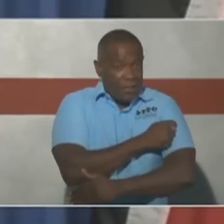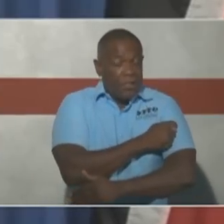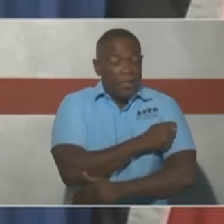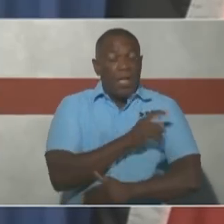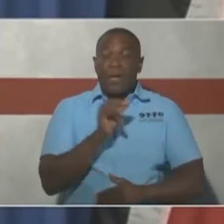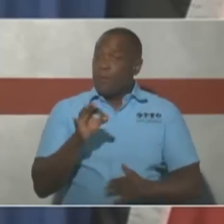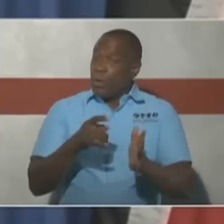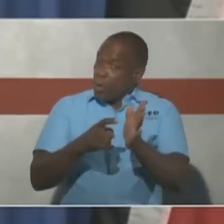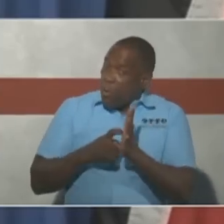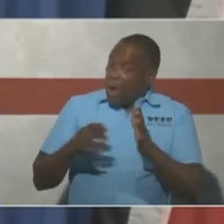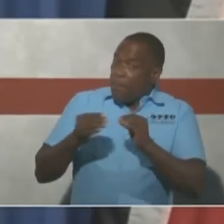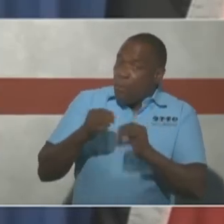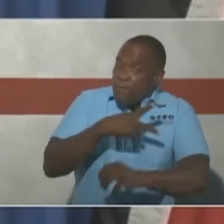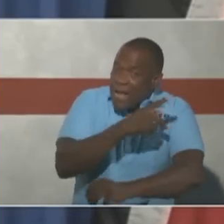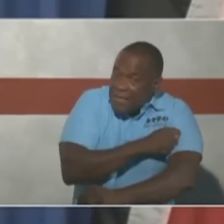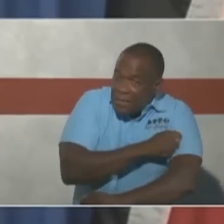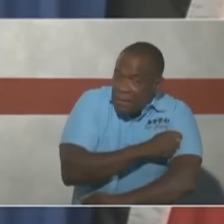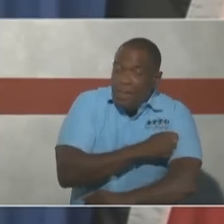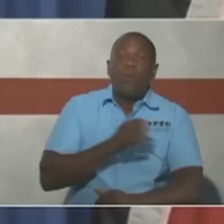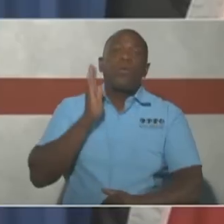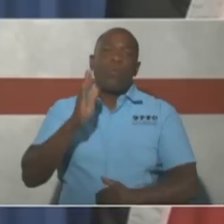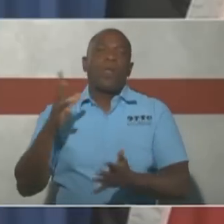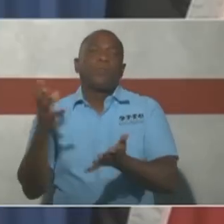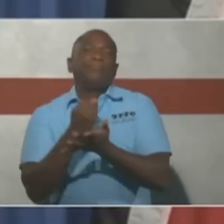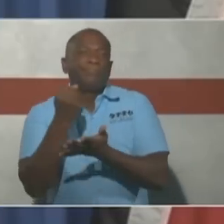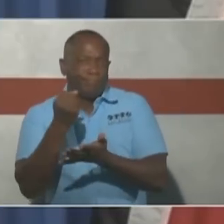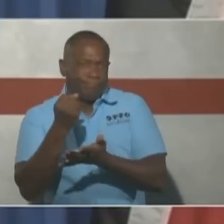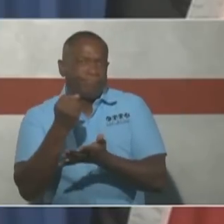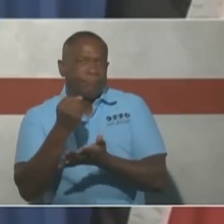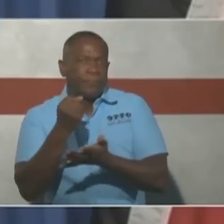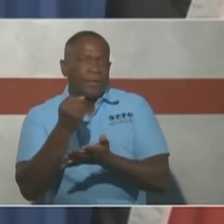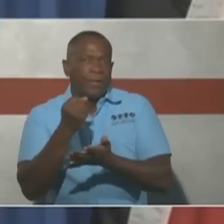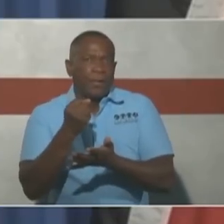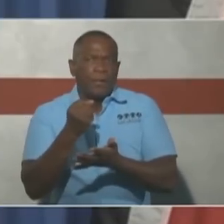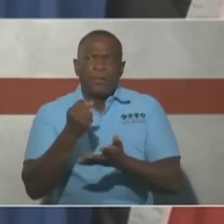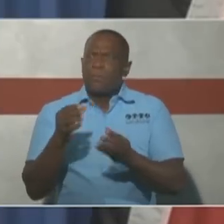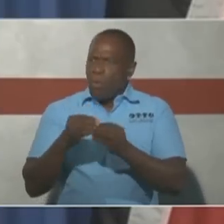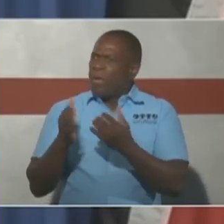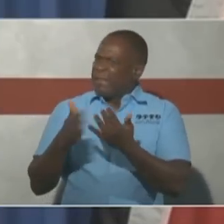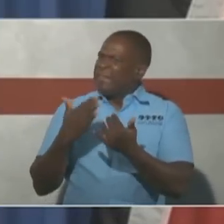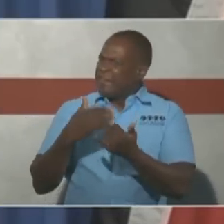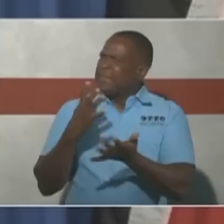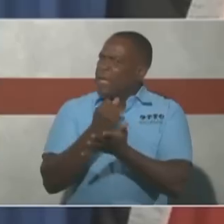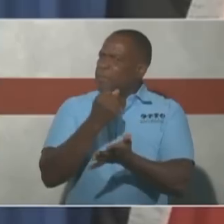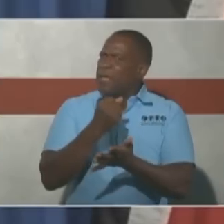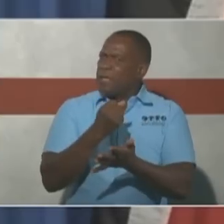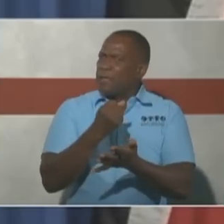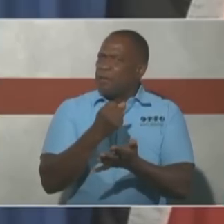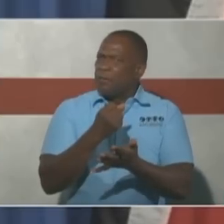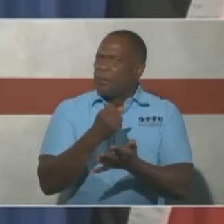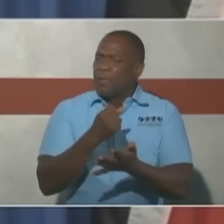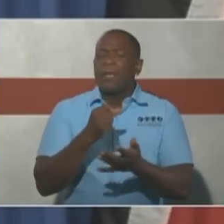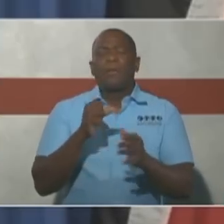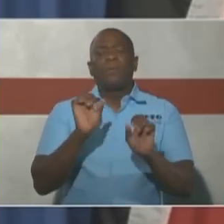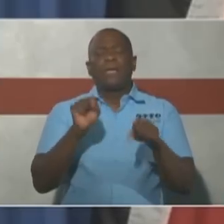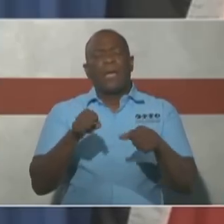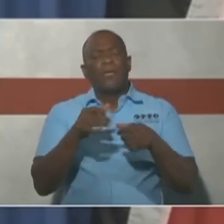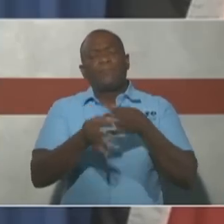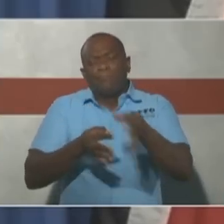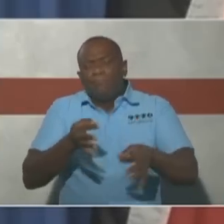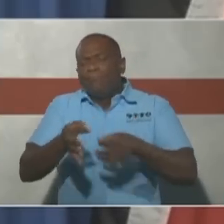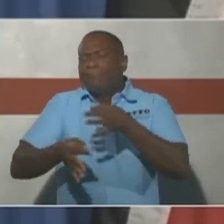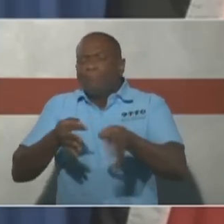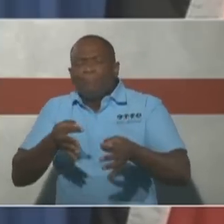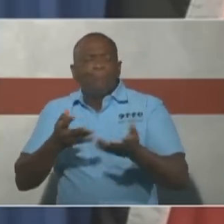there. The hospitals have worked well. Our health staff has done extremely well, and we're hoping that they're never called